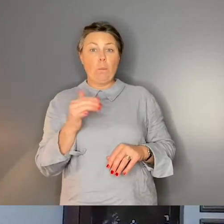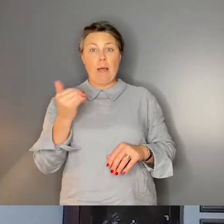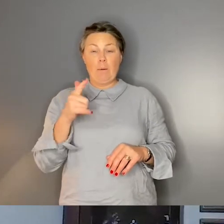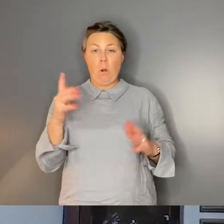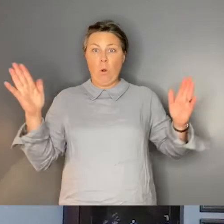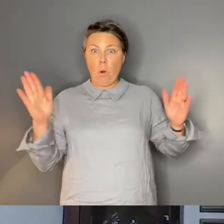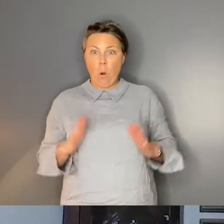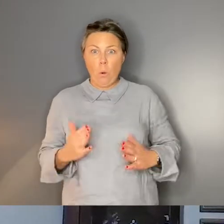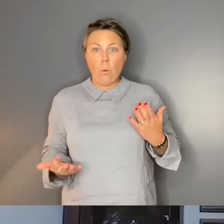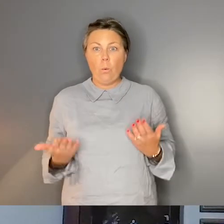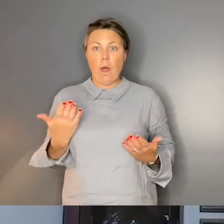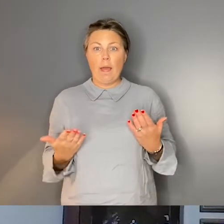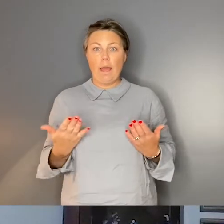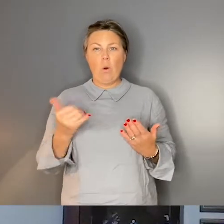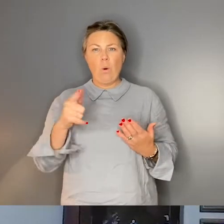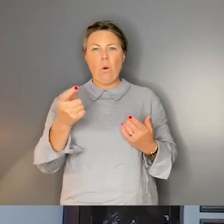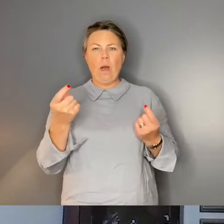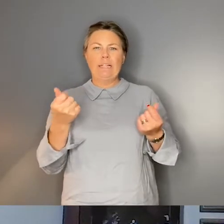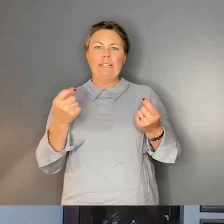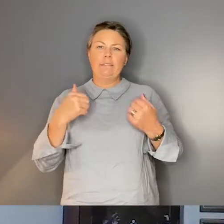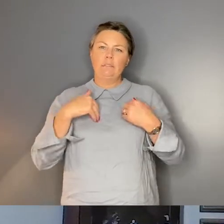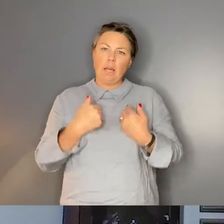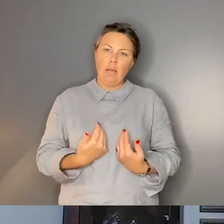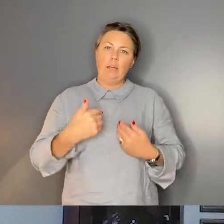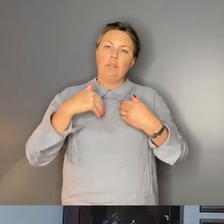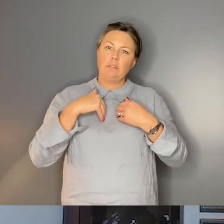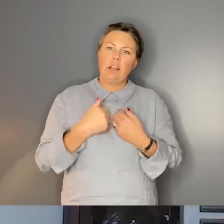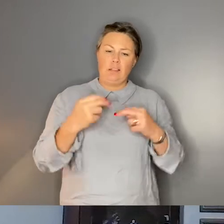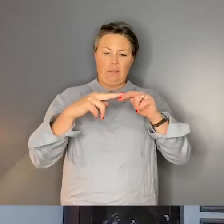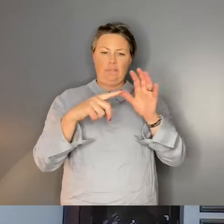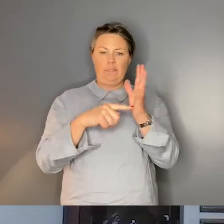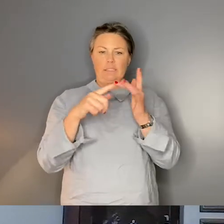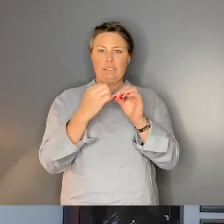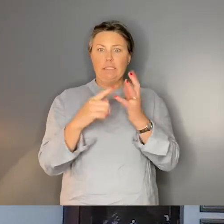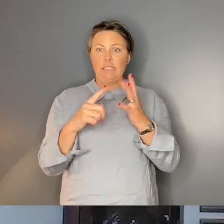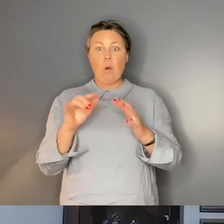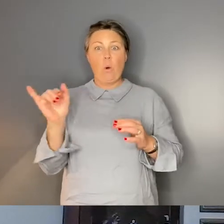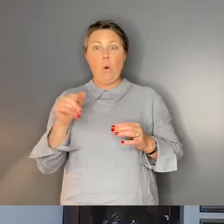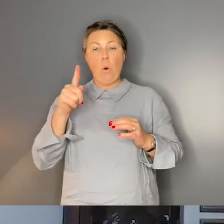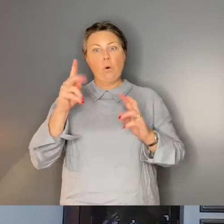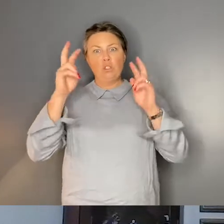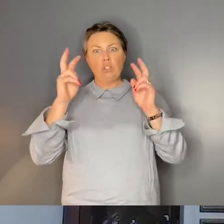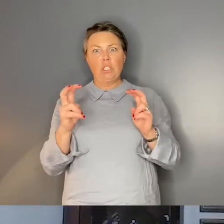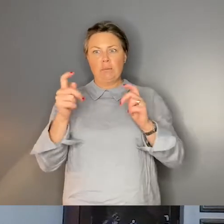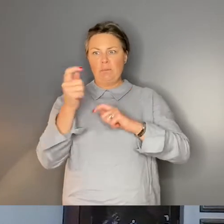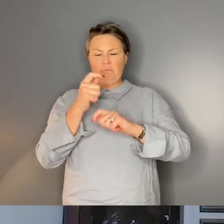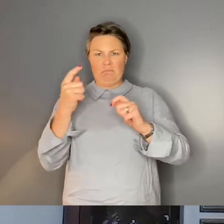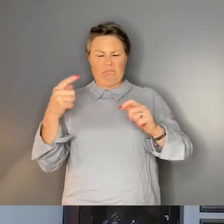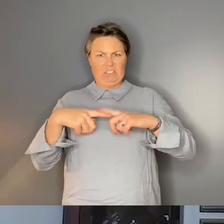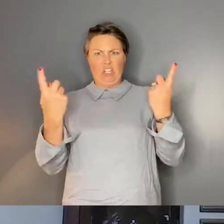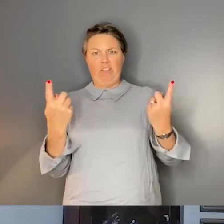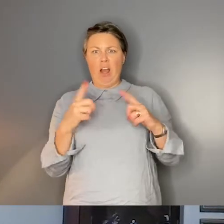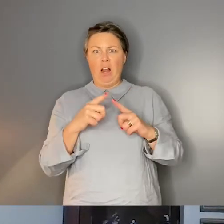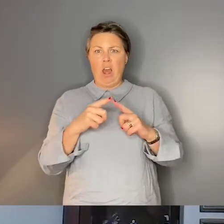either losing weight, being very fatigued, having a change in your bowel habit, either becoming constipated